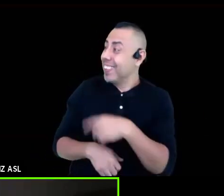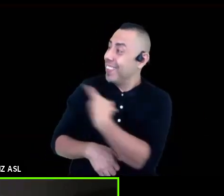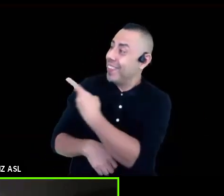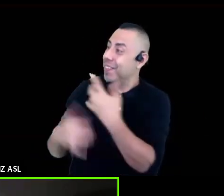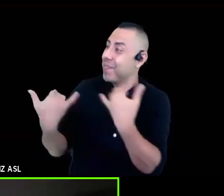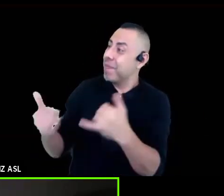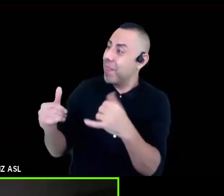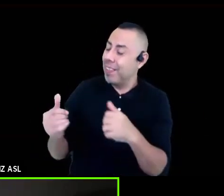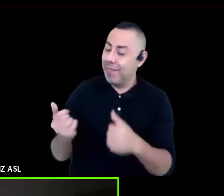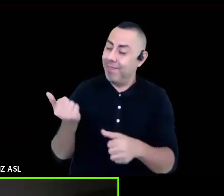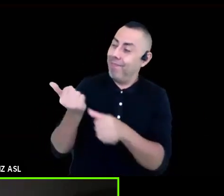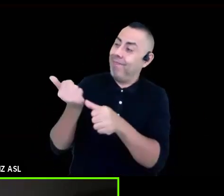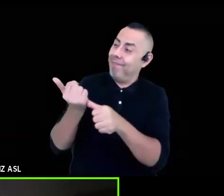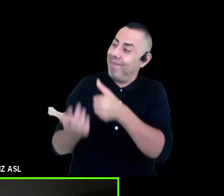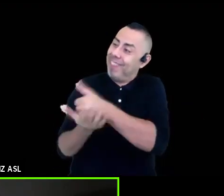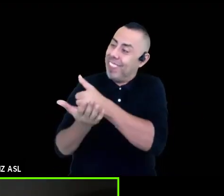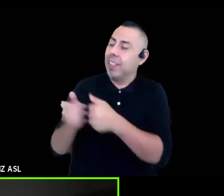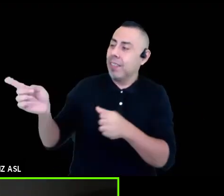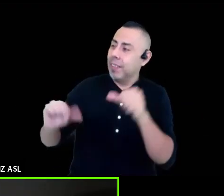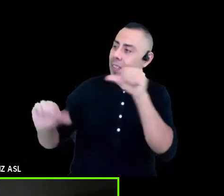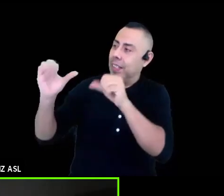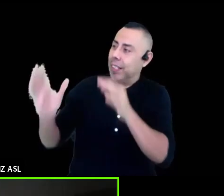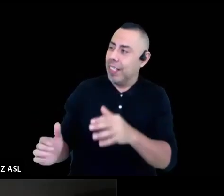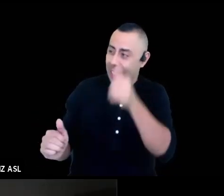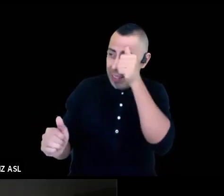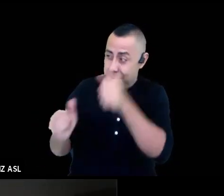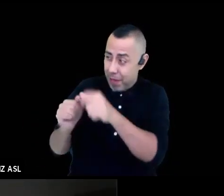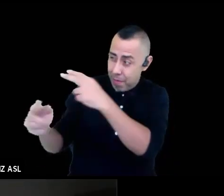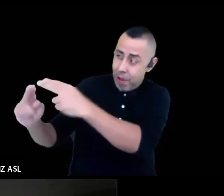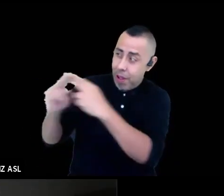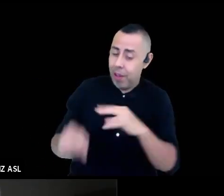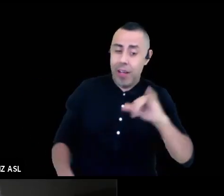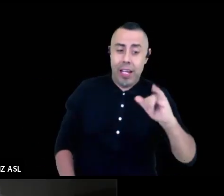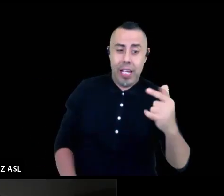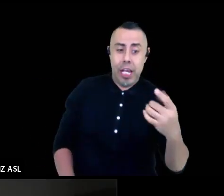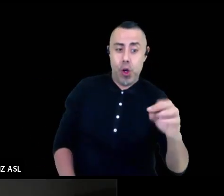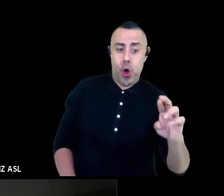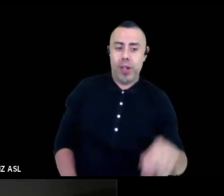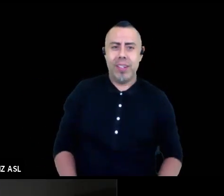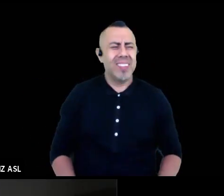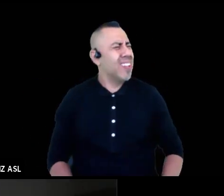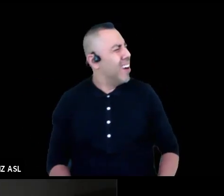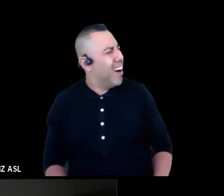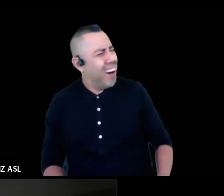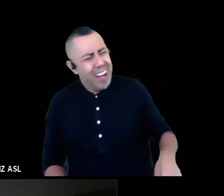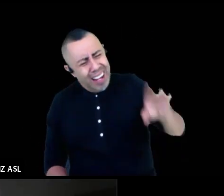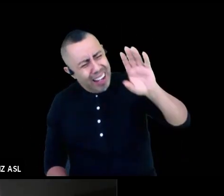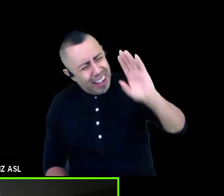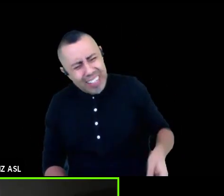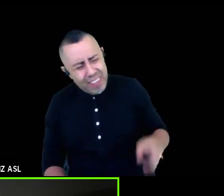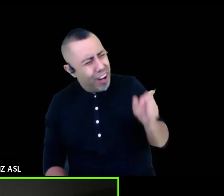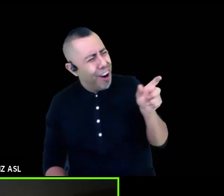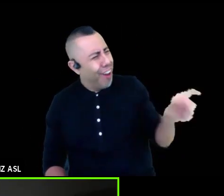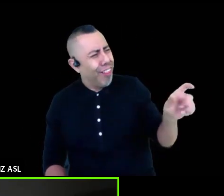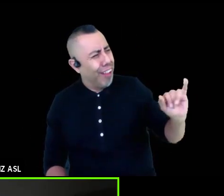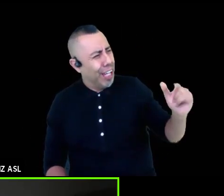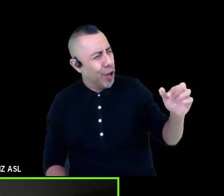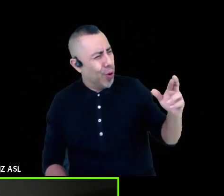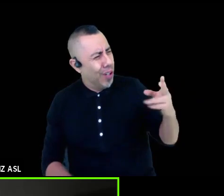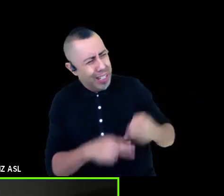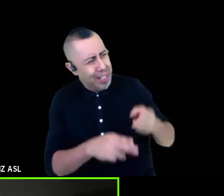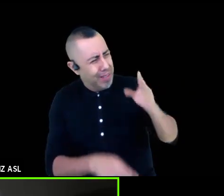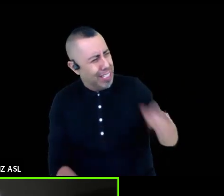assistant. You called me Igor. I never called you Igor. But it was fun. And you said we were going to